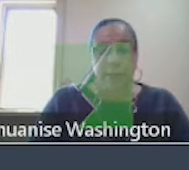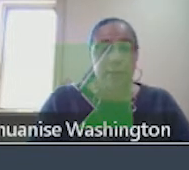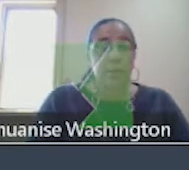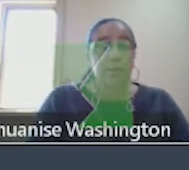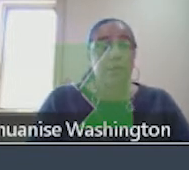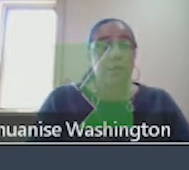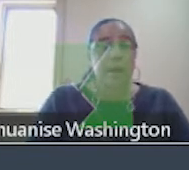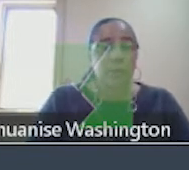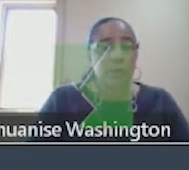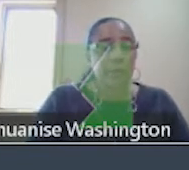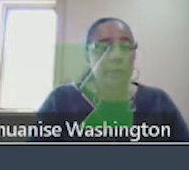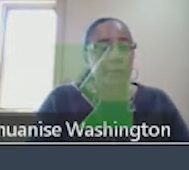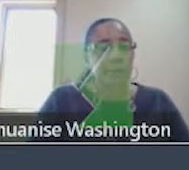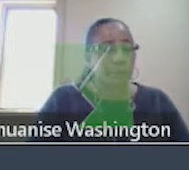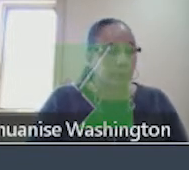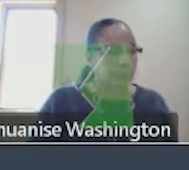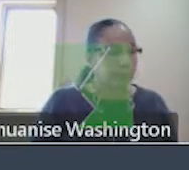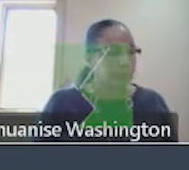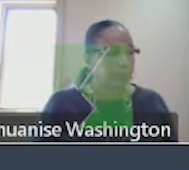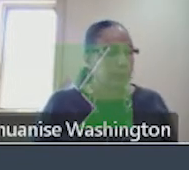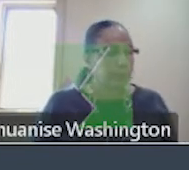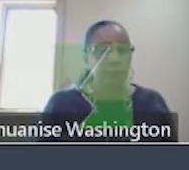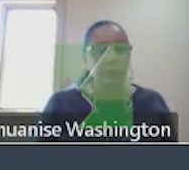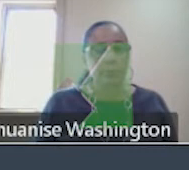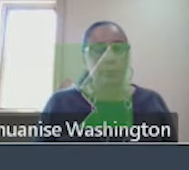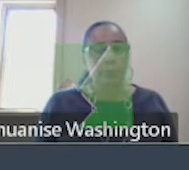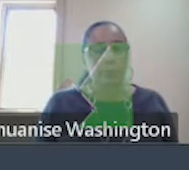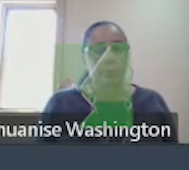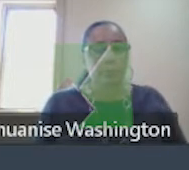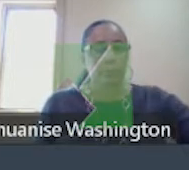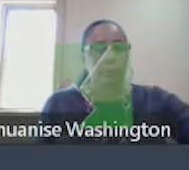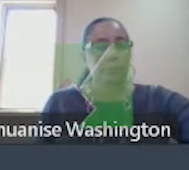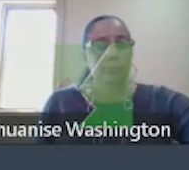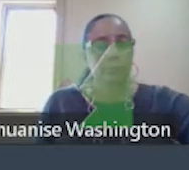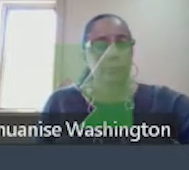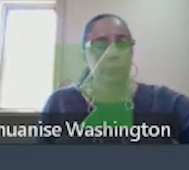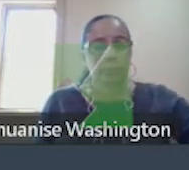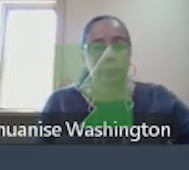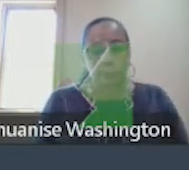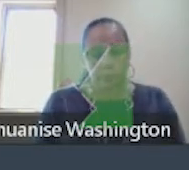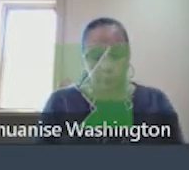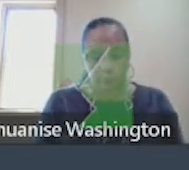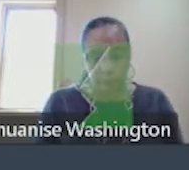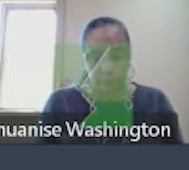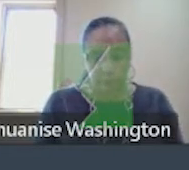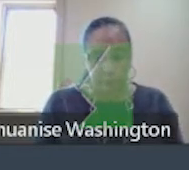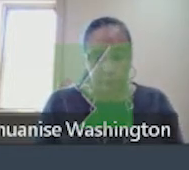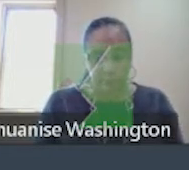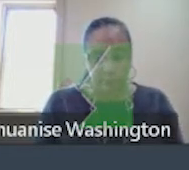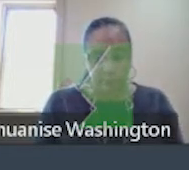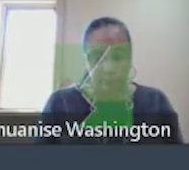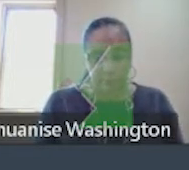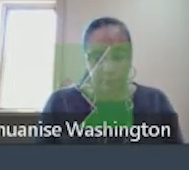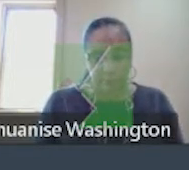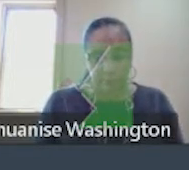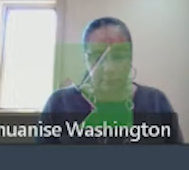as outlined in the technical staff's report. Okay, we have a motion from Commissioner Washington, seconded by Madam Vice